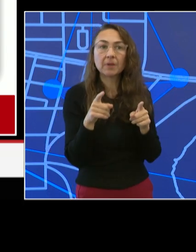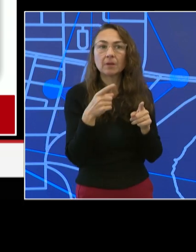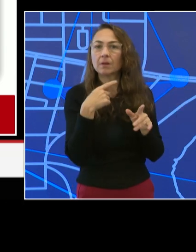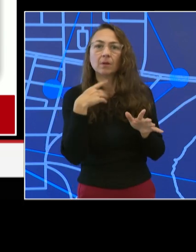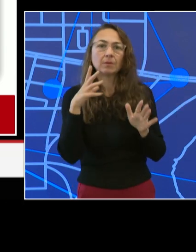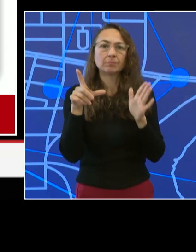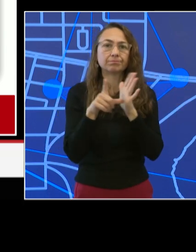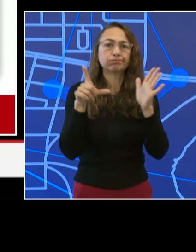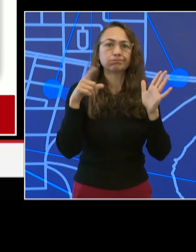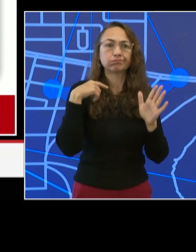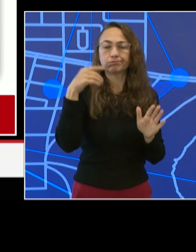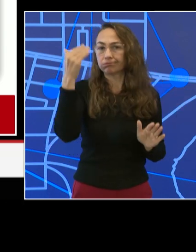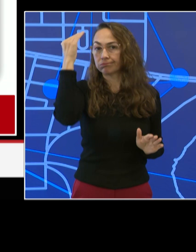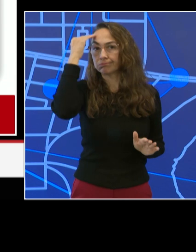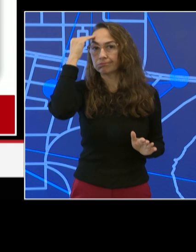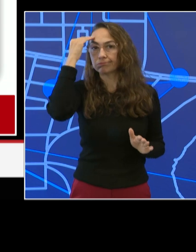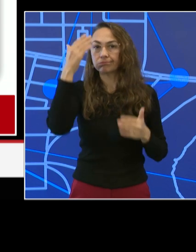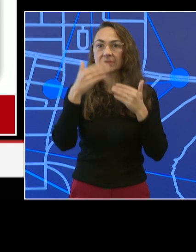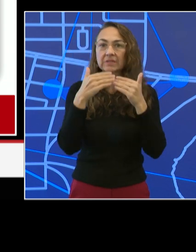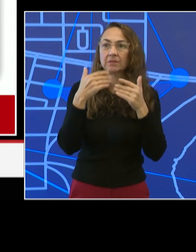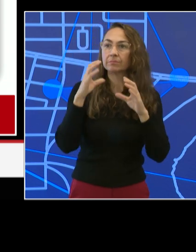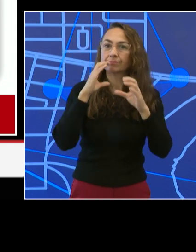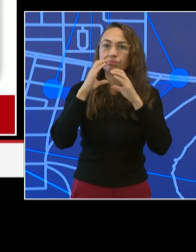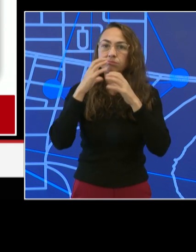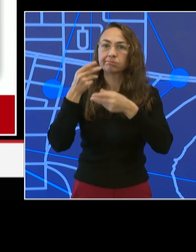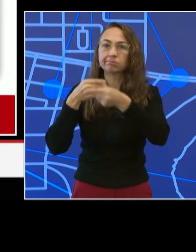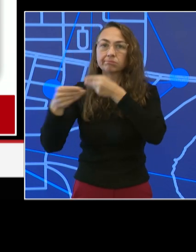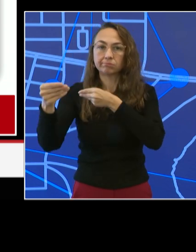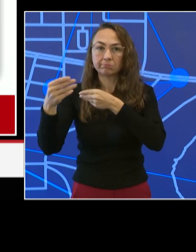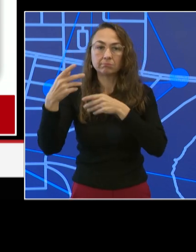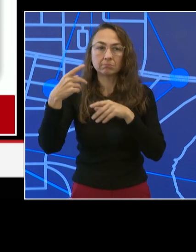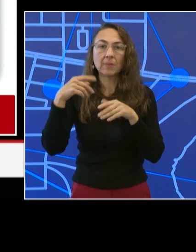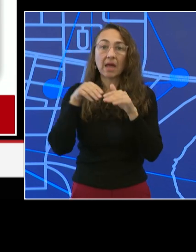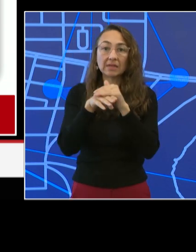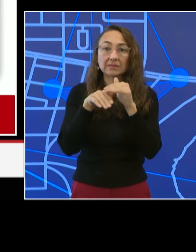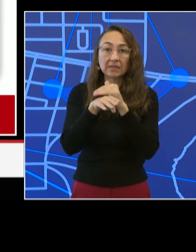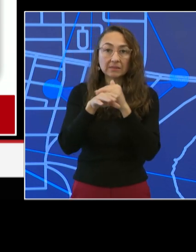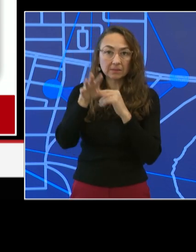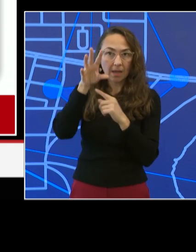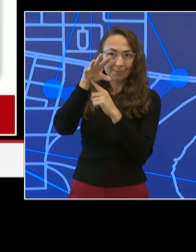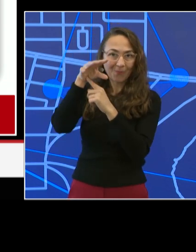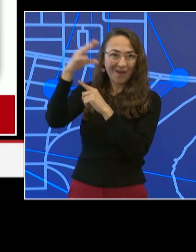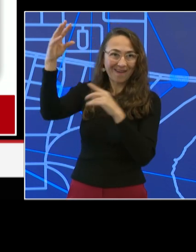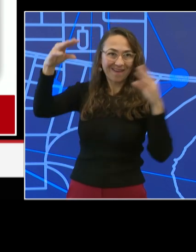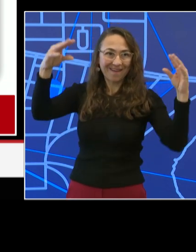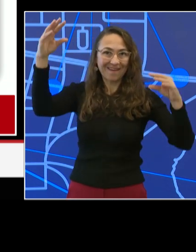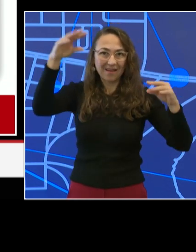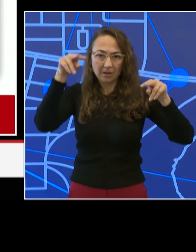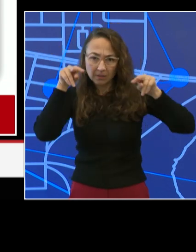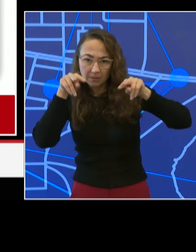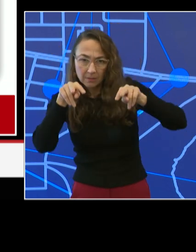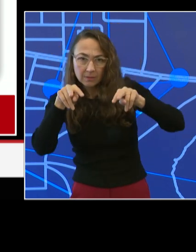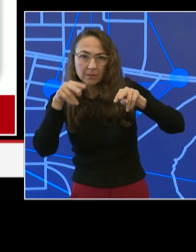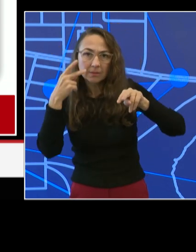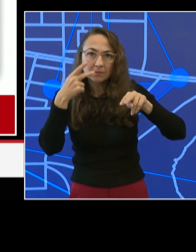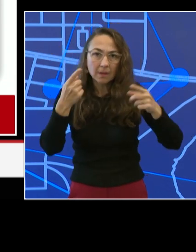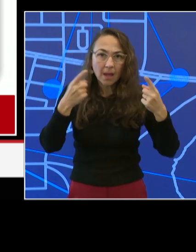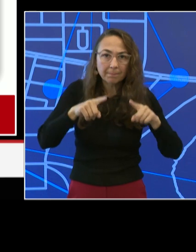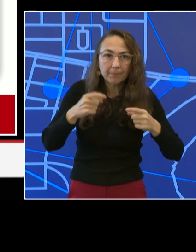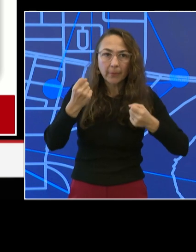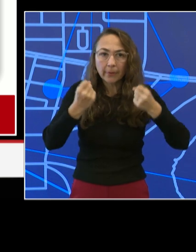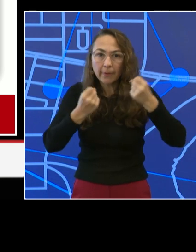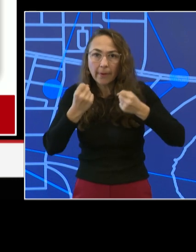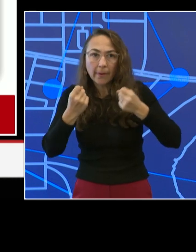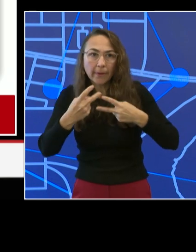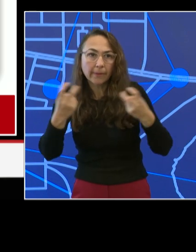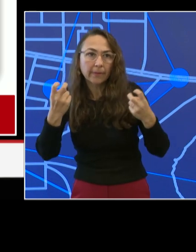combing through all of the camera networks to identify and disseminate suspect and vehicle images. This approach gets